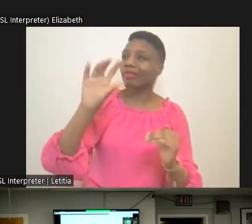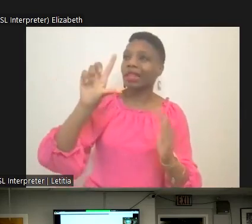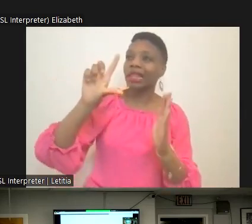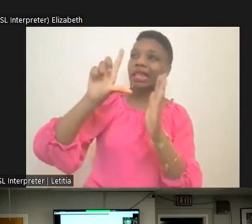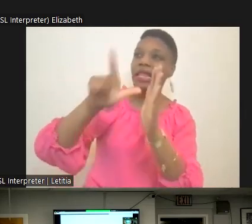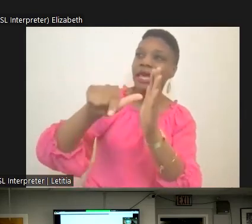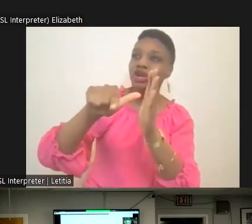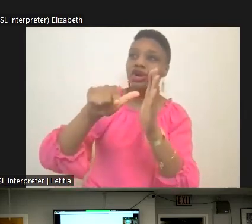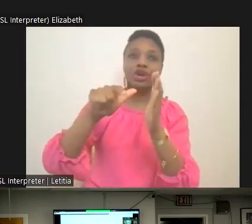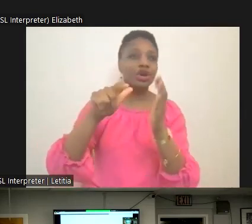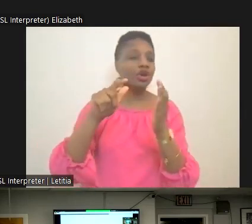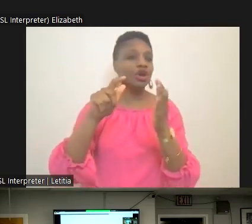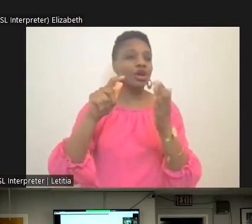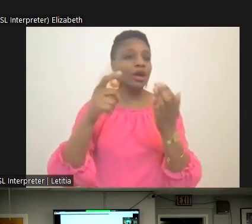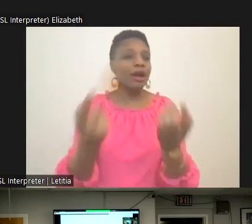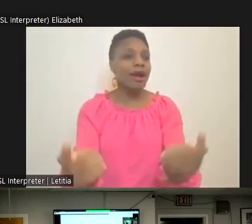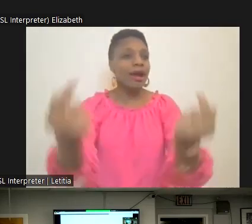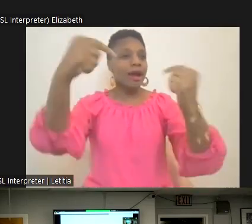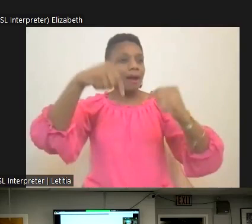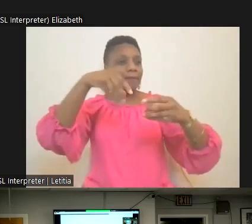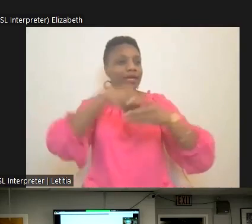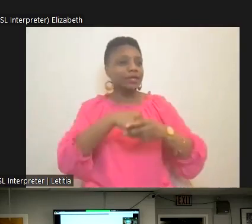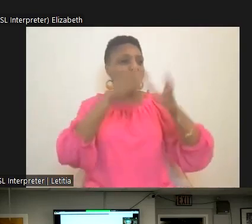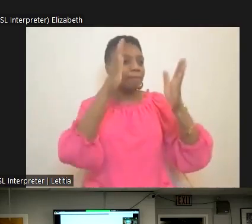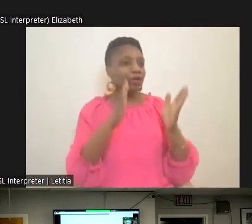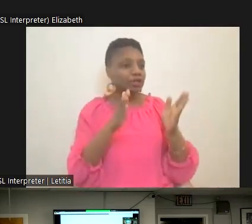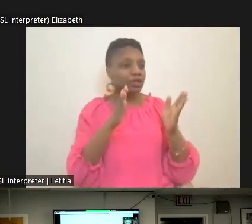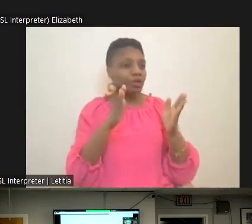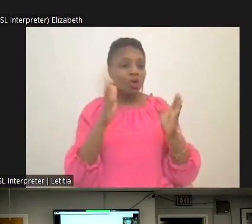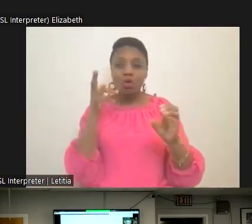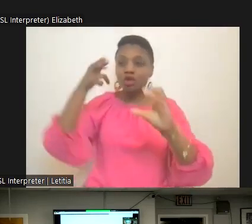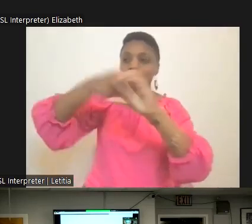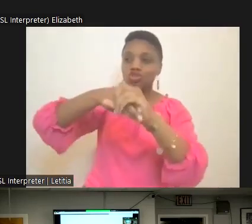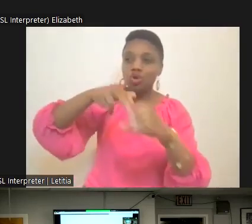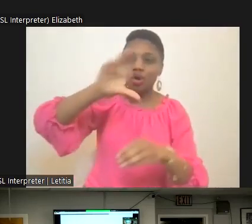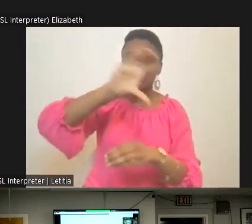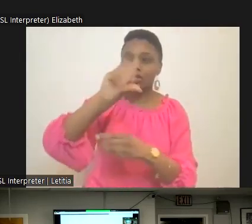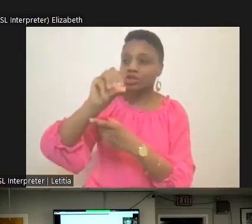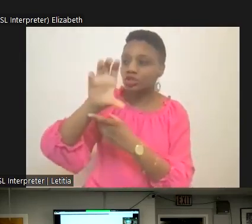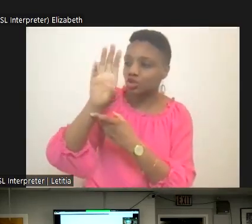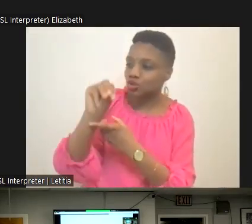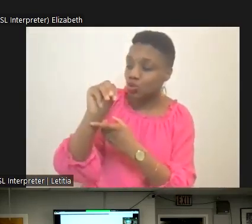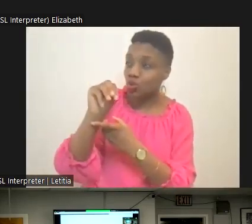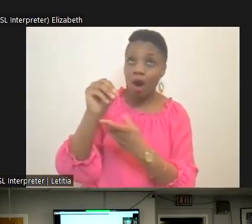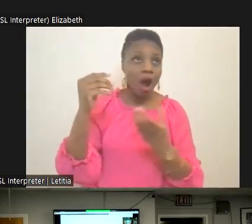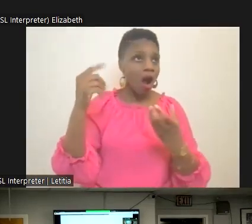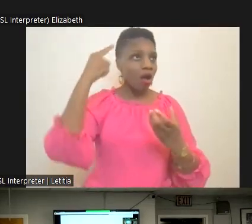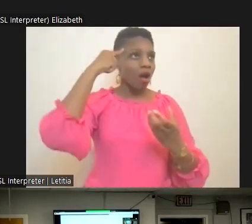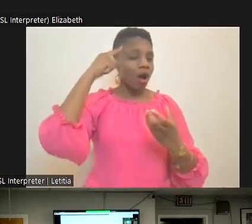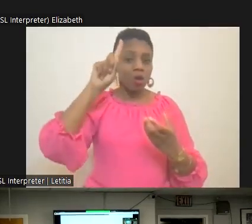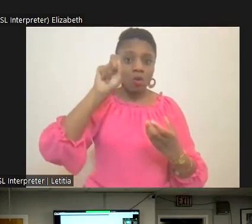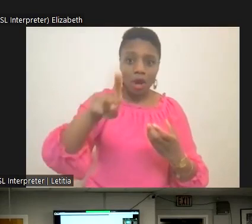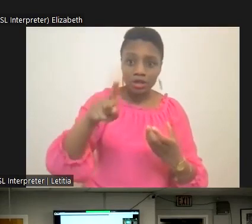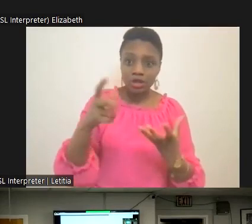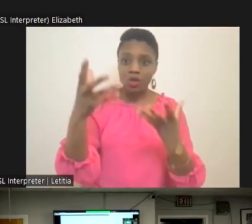in person and they want to ask a question or share a concern, there will be another opportunity before the